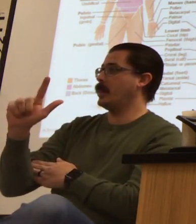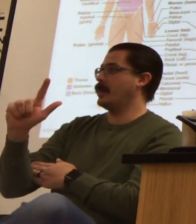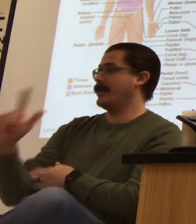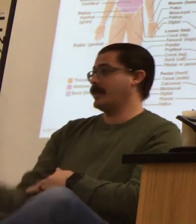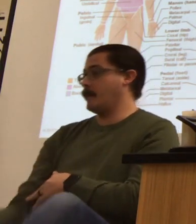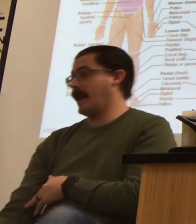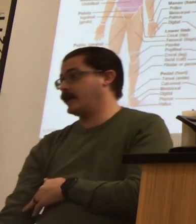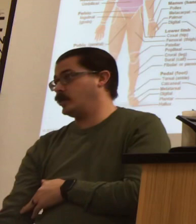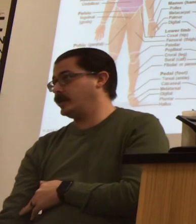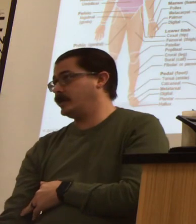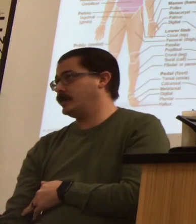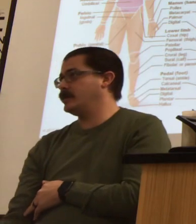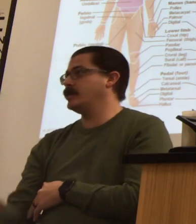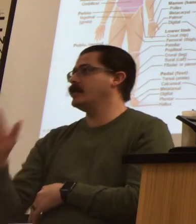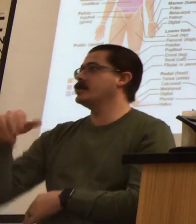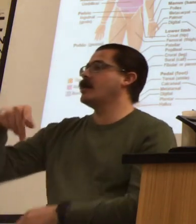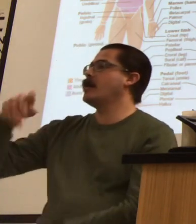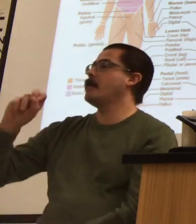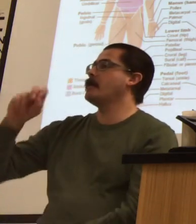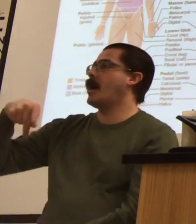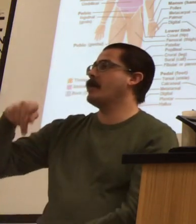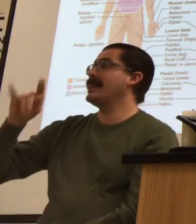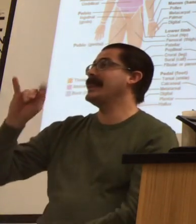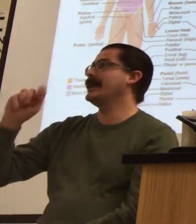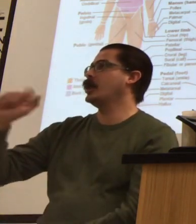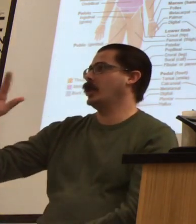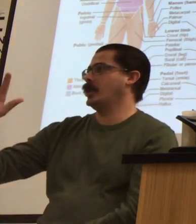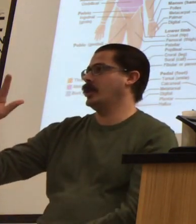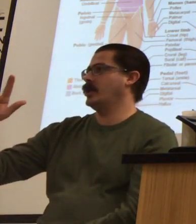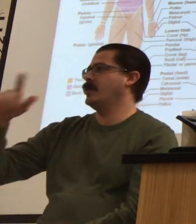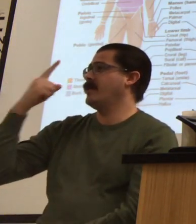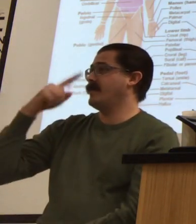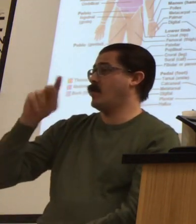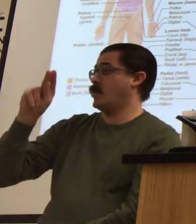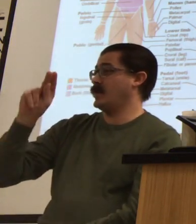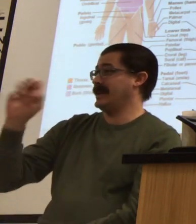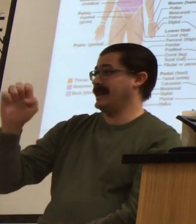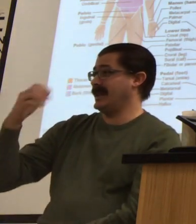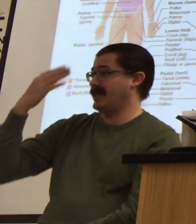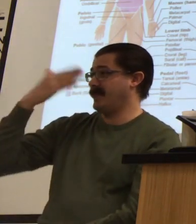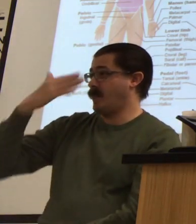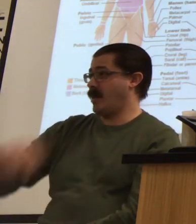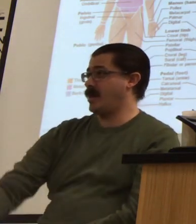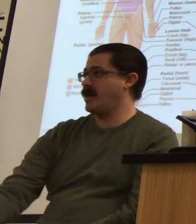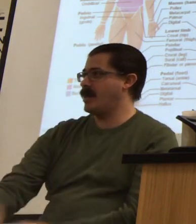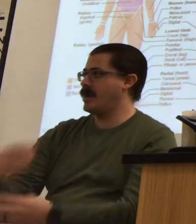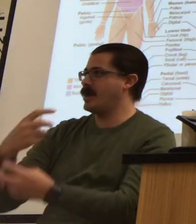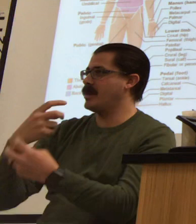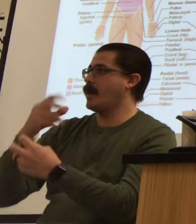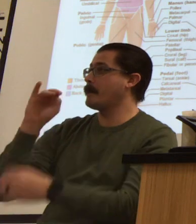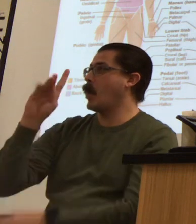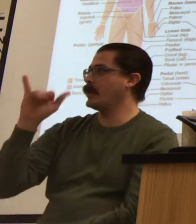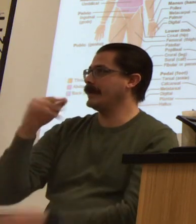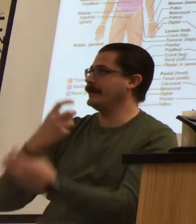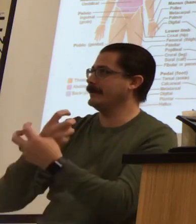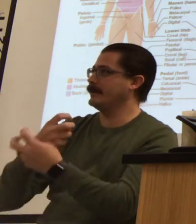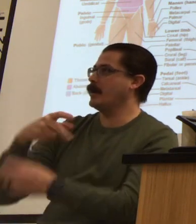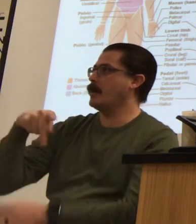a little depression, but it's called popliteal. For knees, the front of your knee is bony. That's the